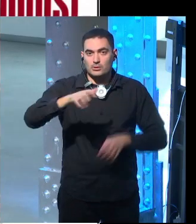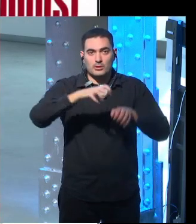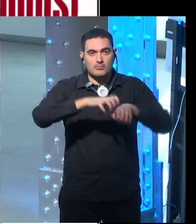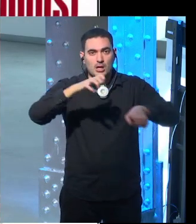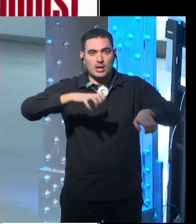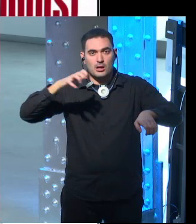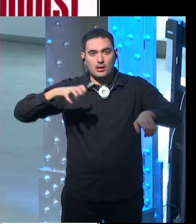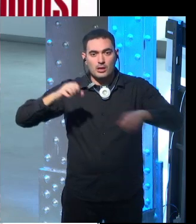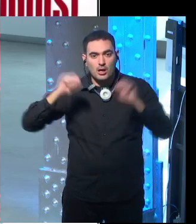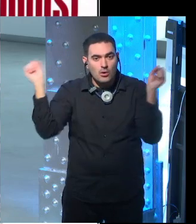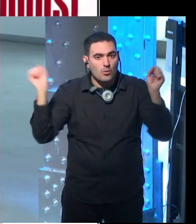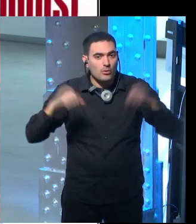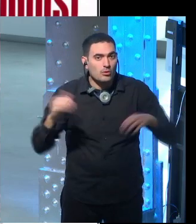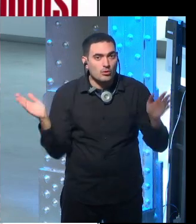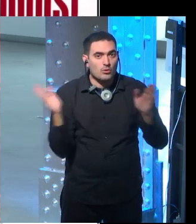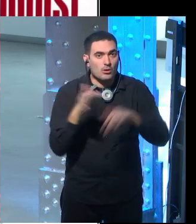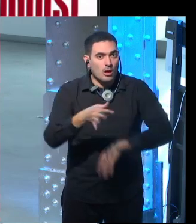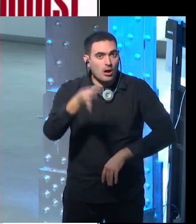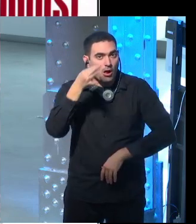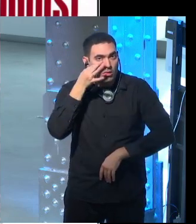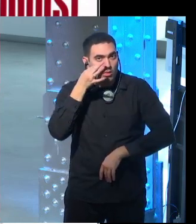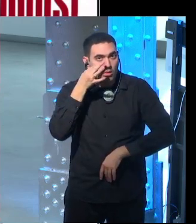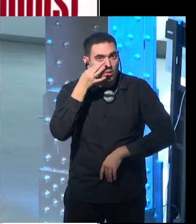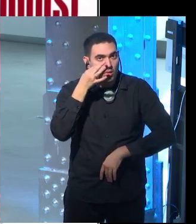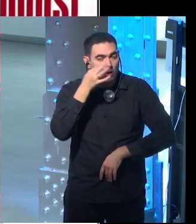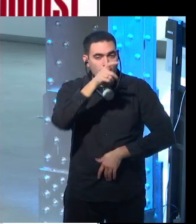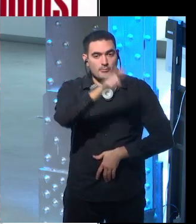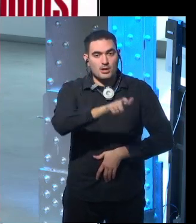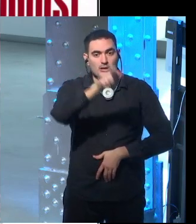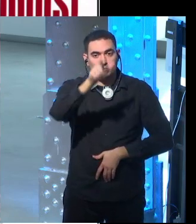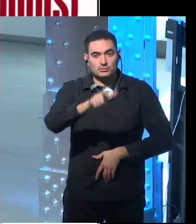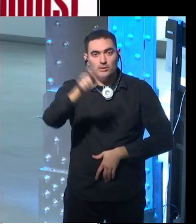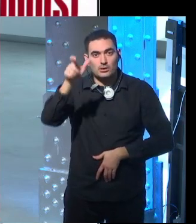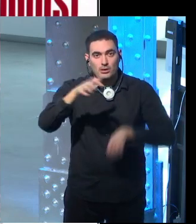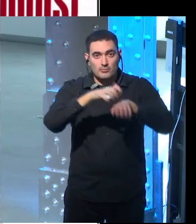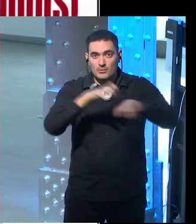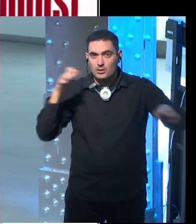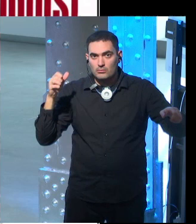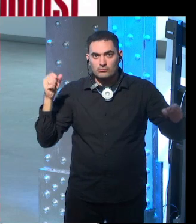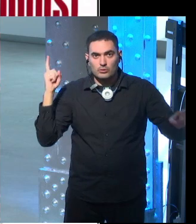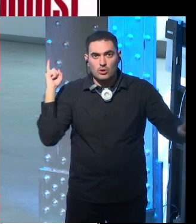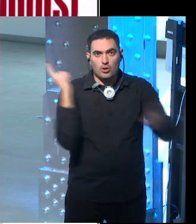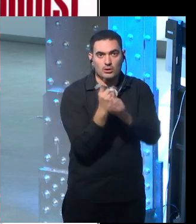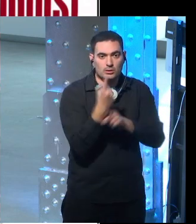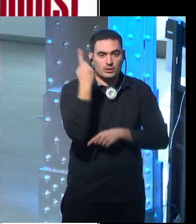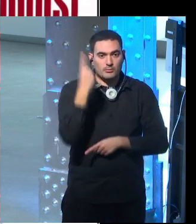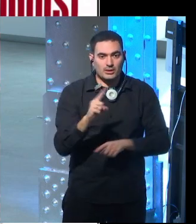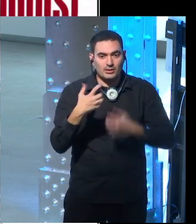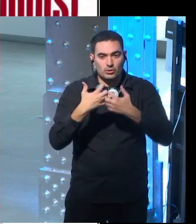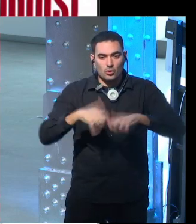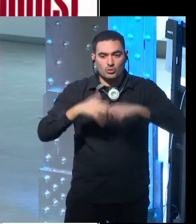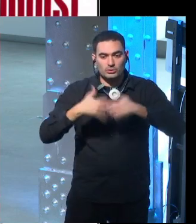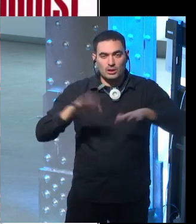fact is that most people did actually not agree, right? The Industrial Revolution started